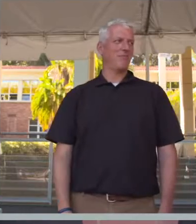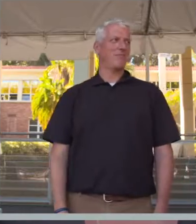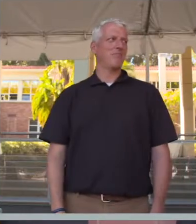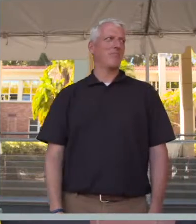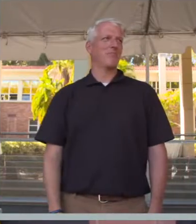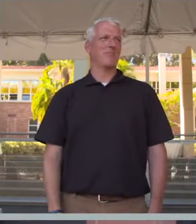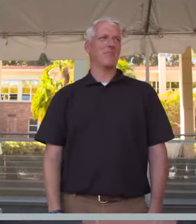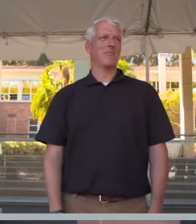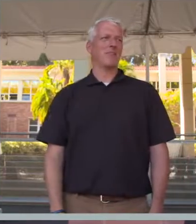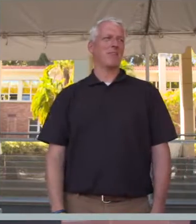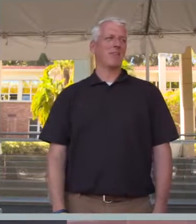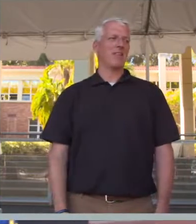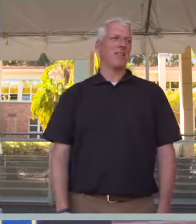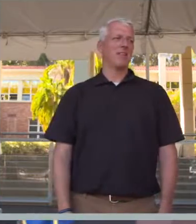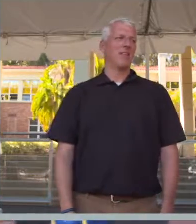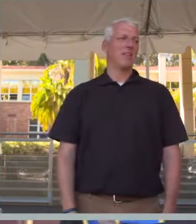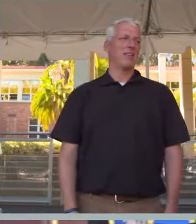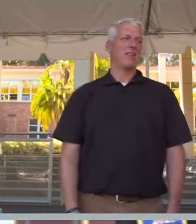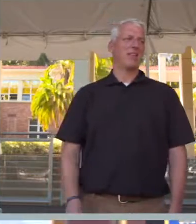Tanisha Sakrani.